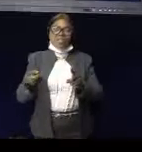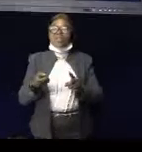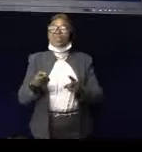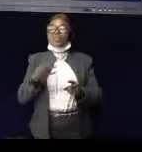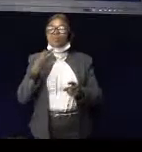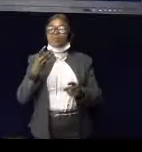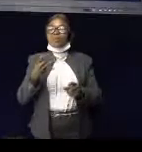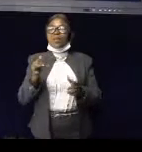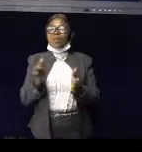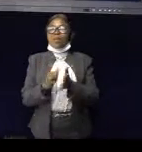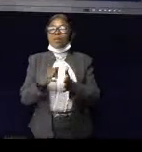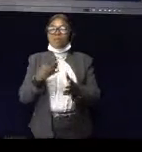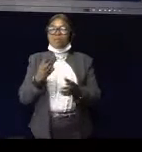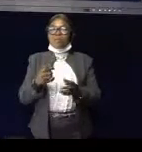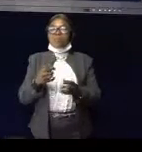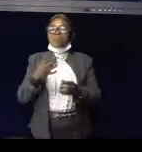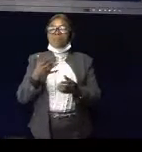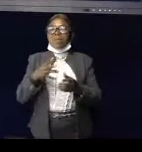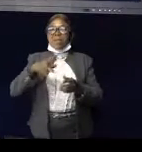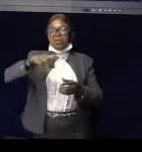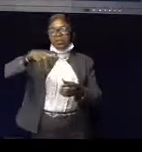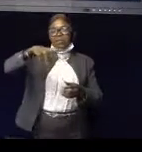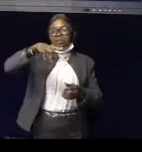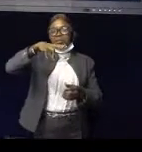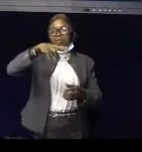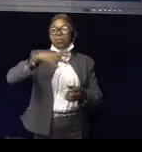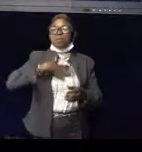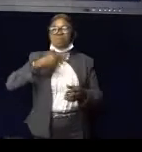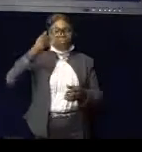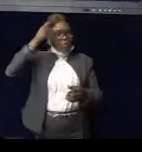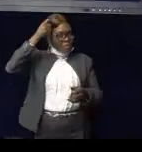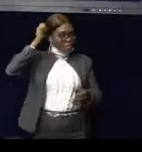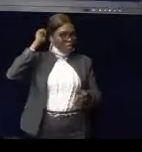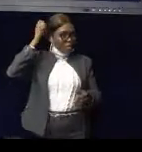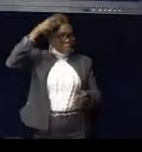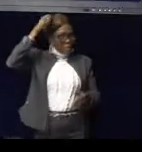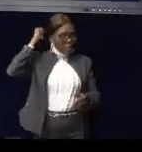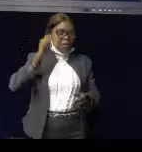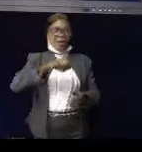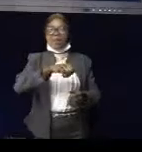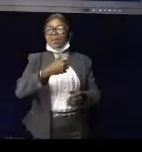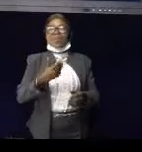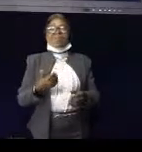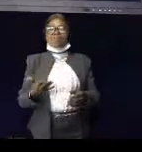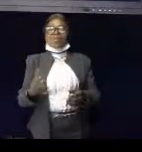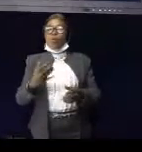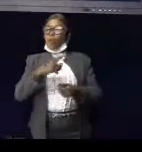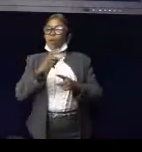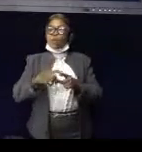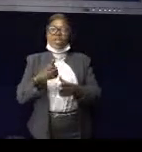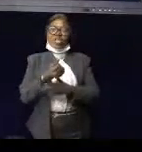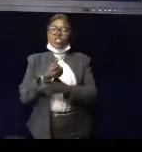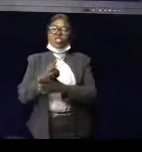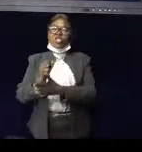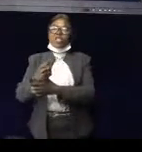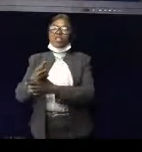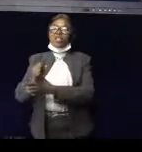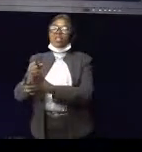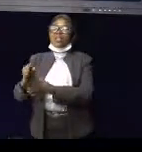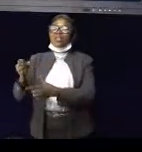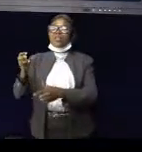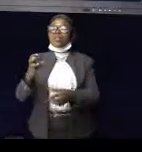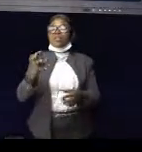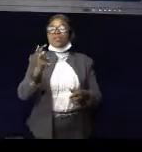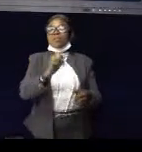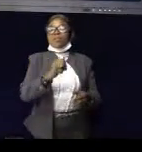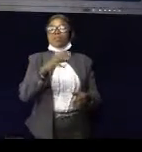objects. Unserialized objects like your razor, syringe, needles. When you are sharing all those sharp objects,